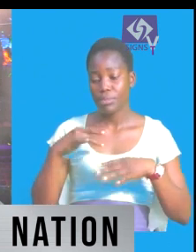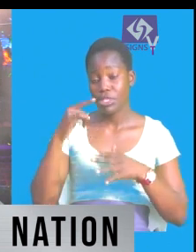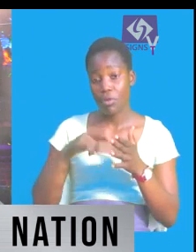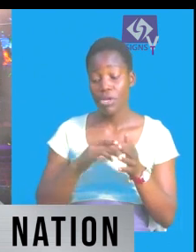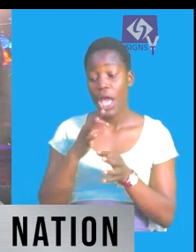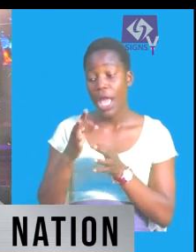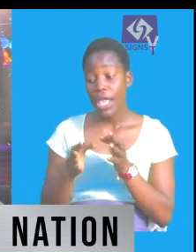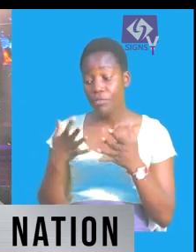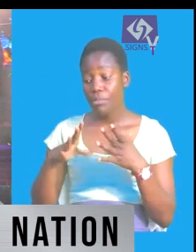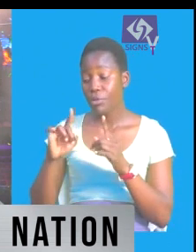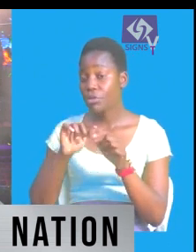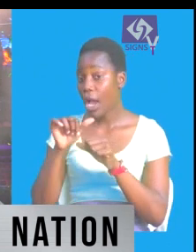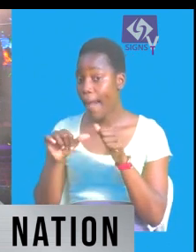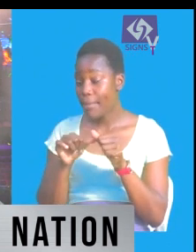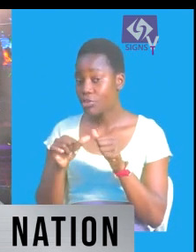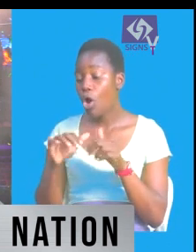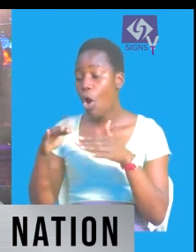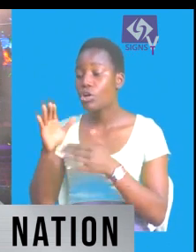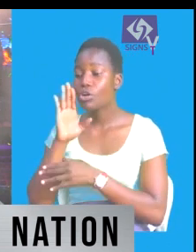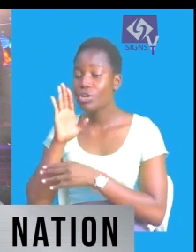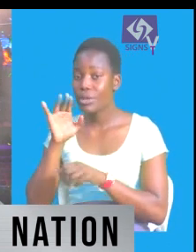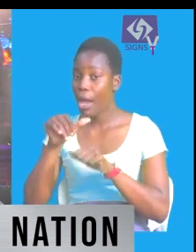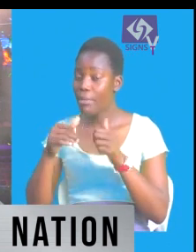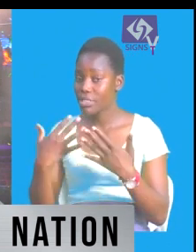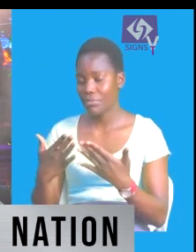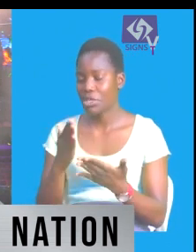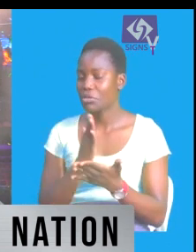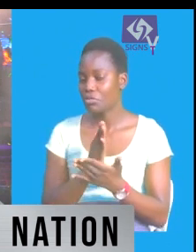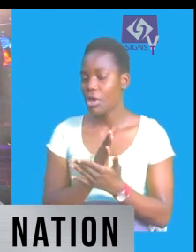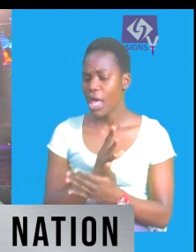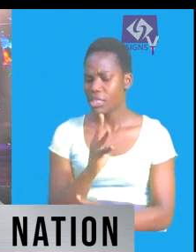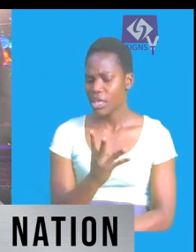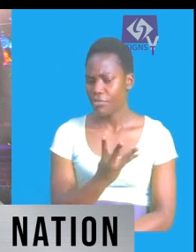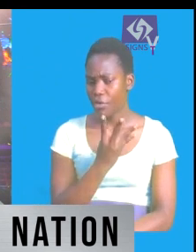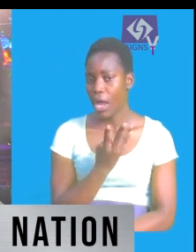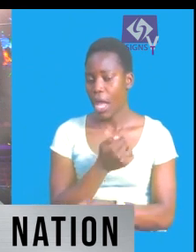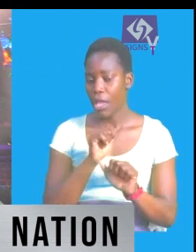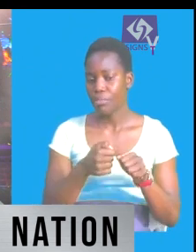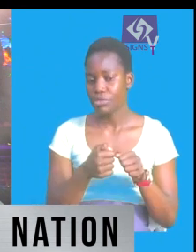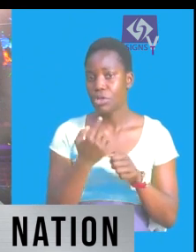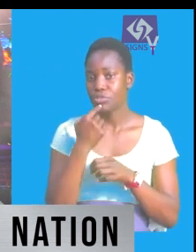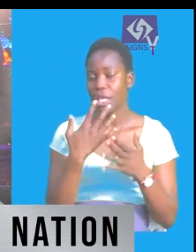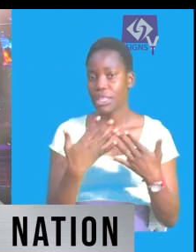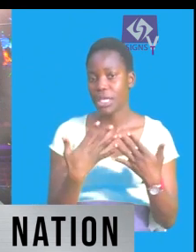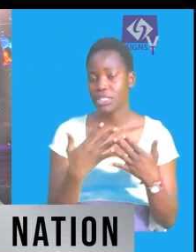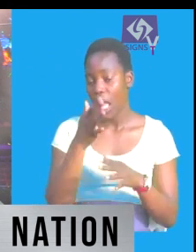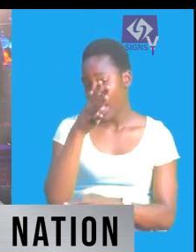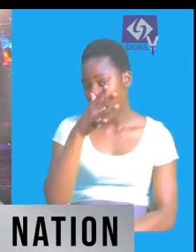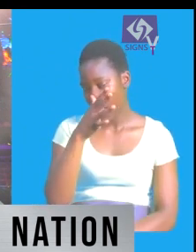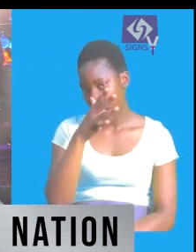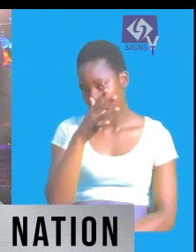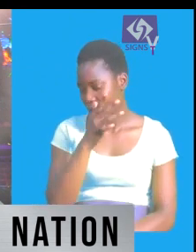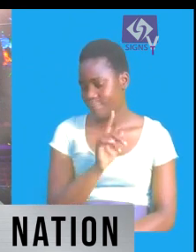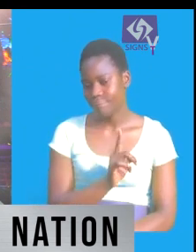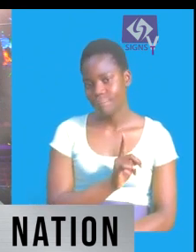lipo. Panapo moshi pana moto. These 4 would not have come out to say things out of the blues, things they have not